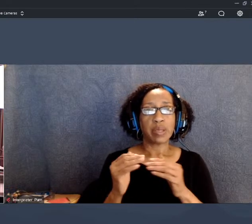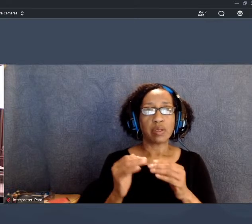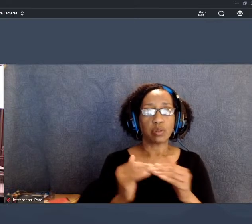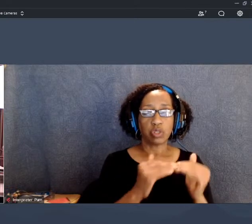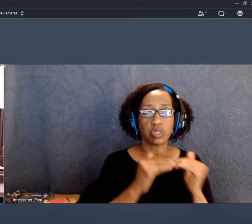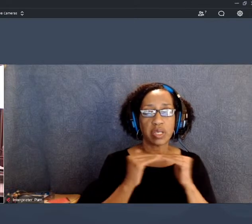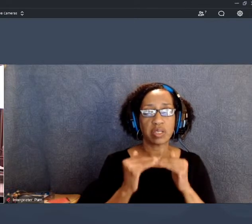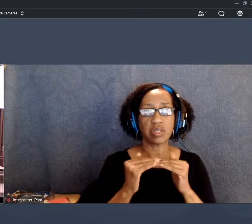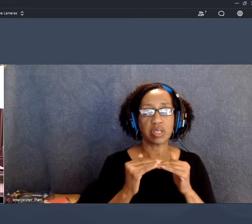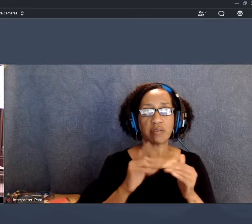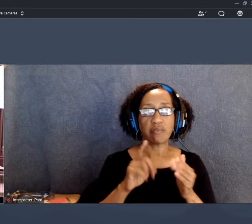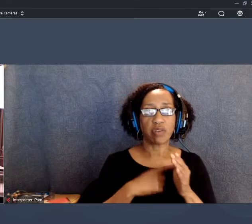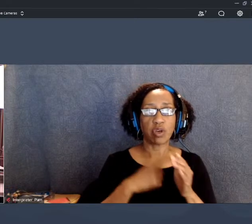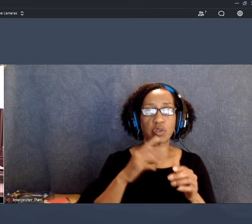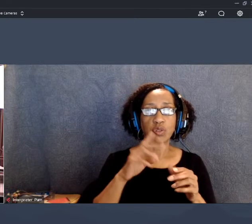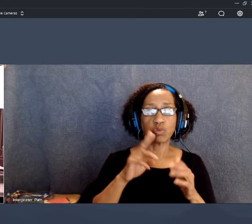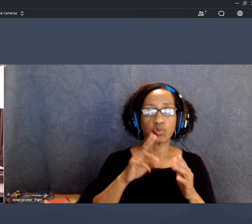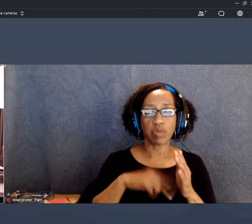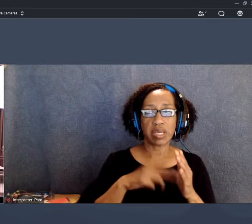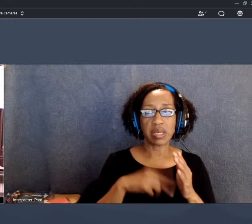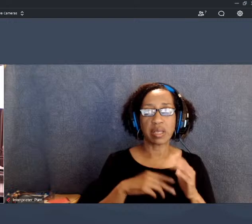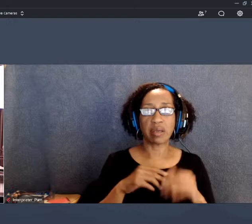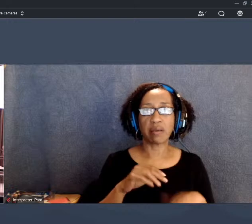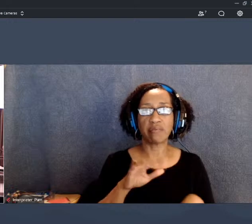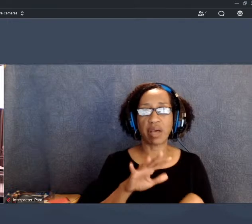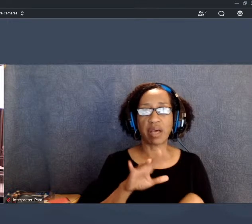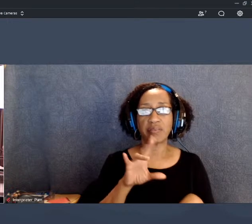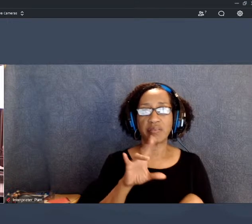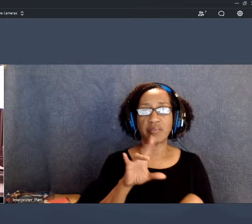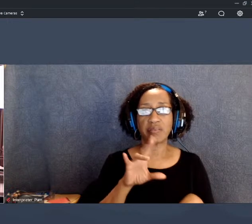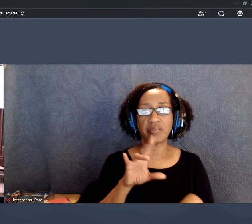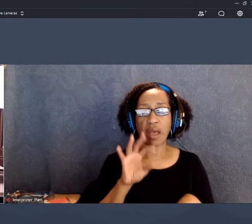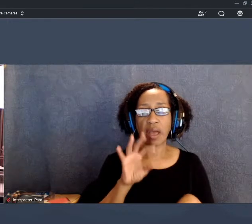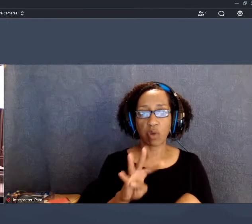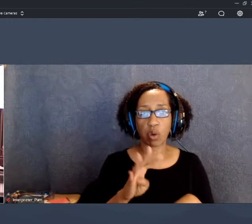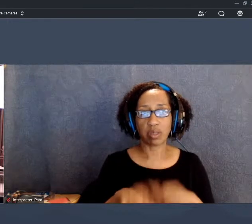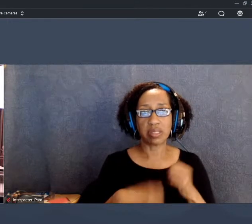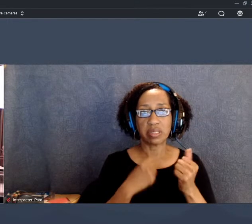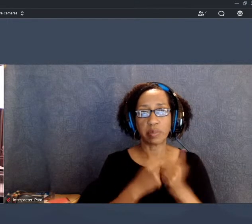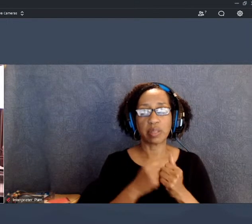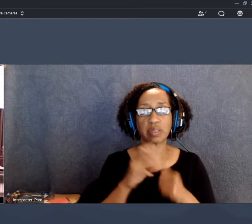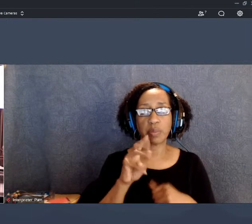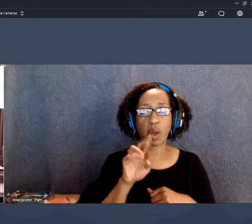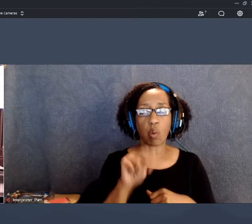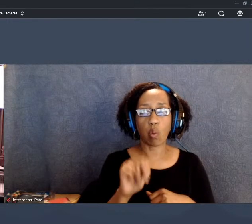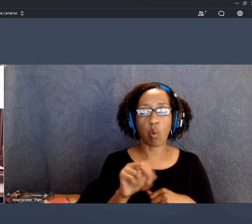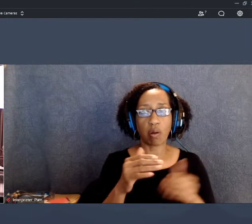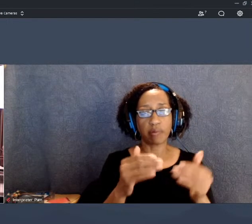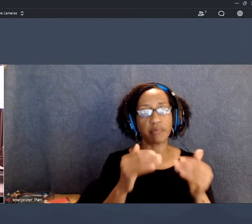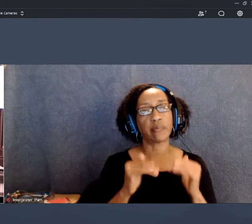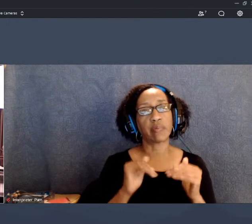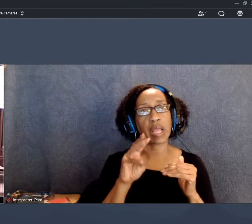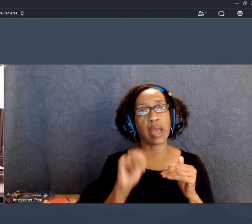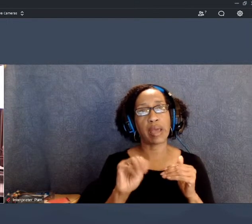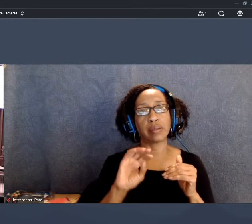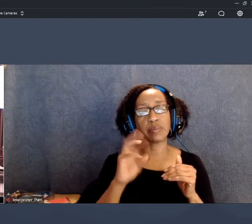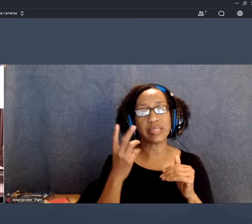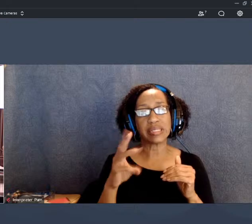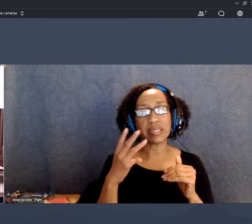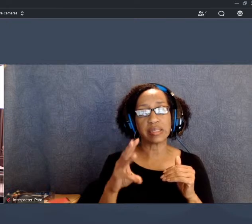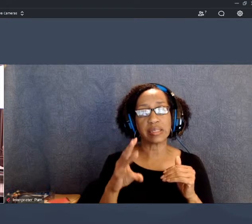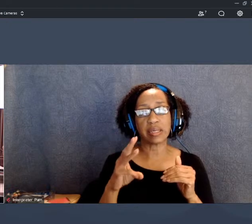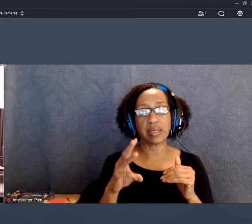number 5794 is sponsored by Councilman Warren. Item number 16 is